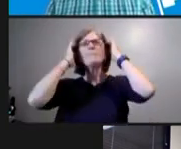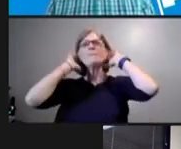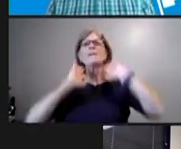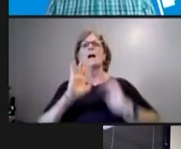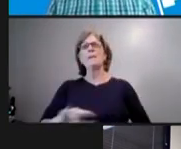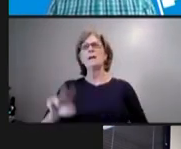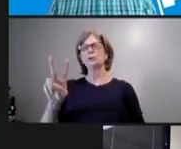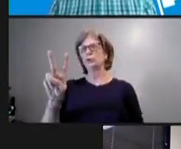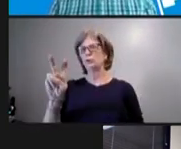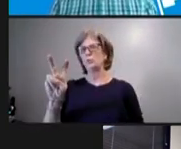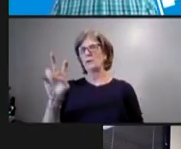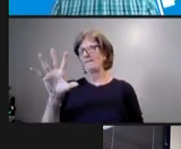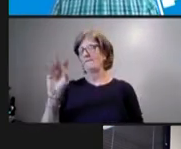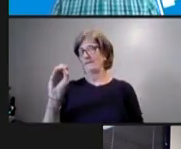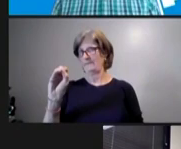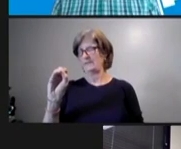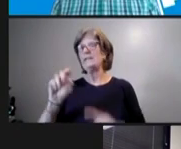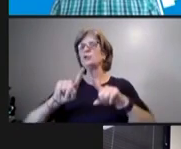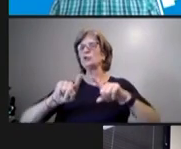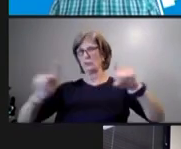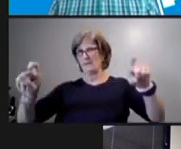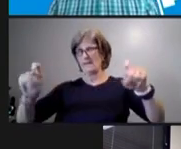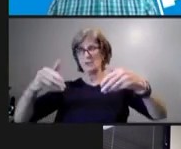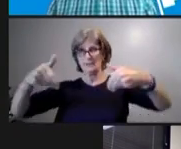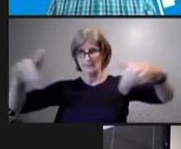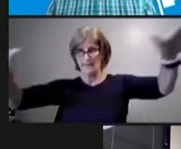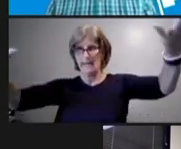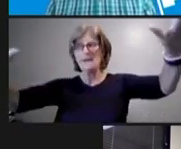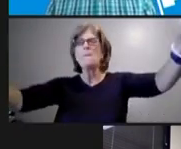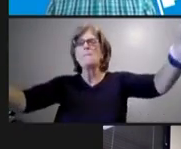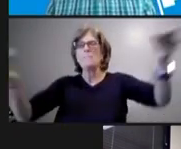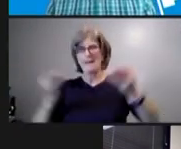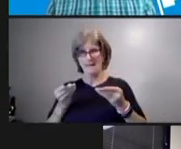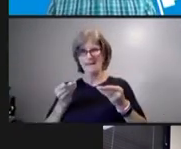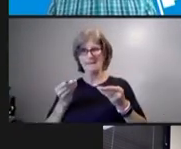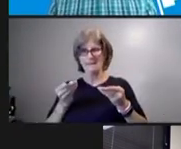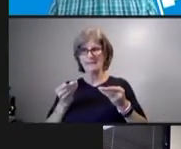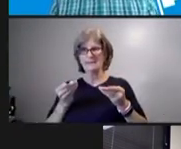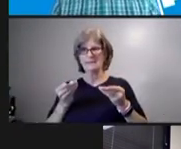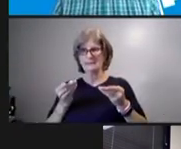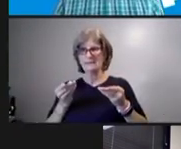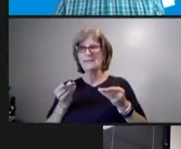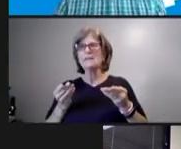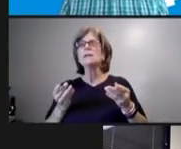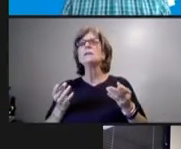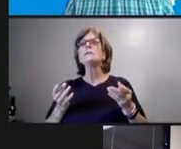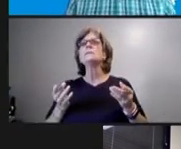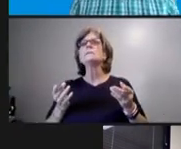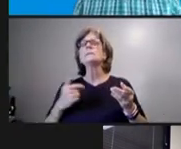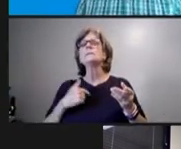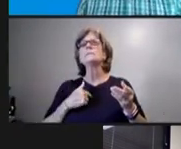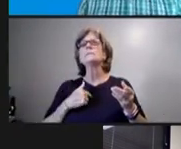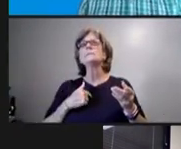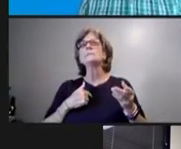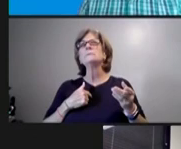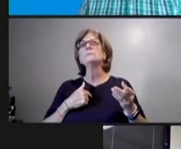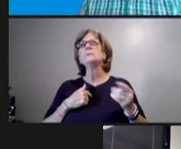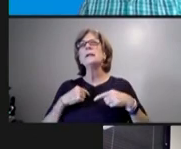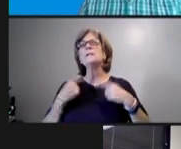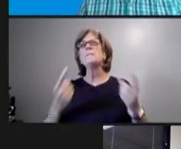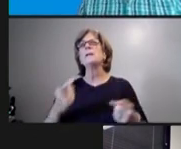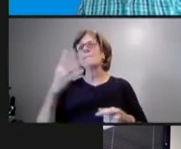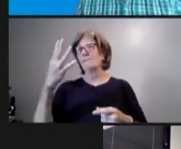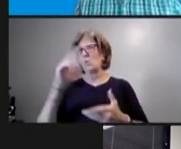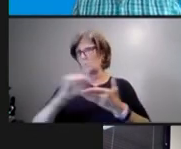250 surveys that we received so far. So we're very happy with that. It's only been 4 weeks since we launched